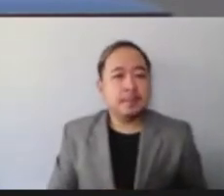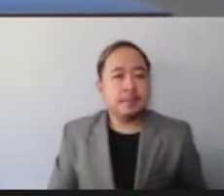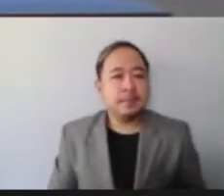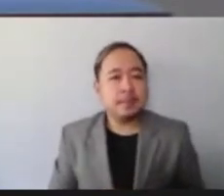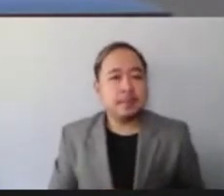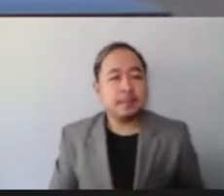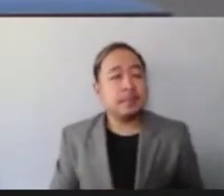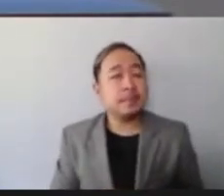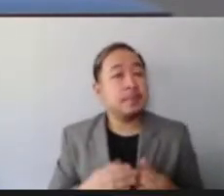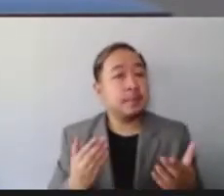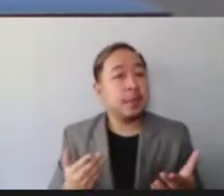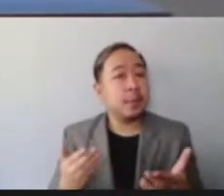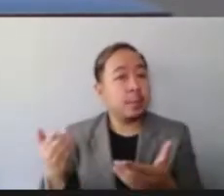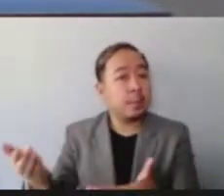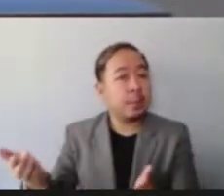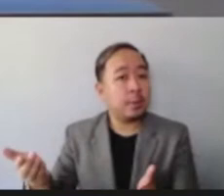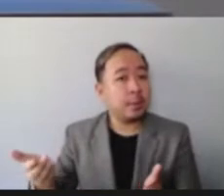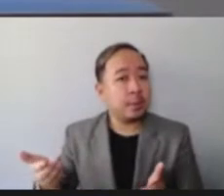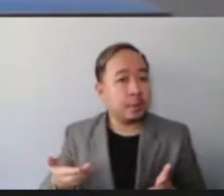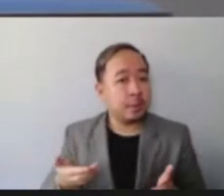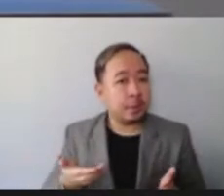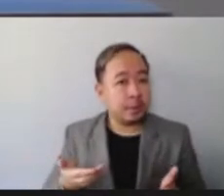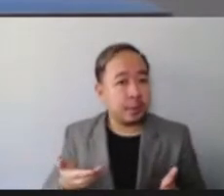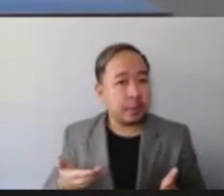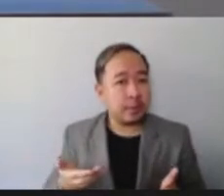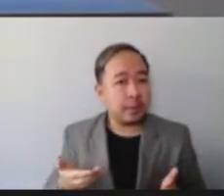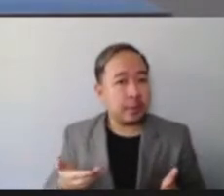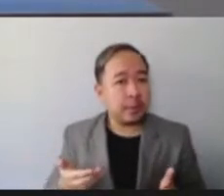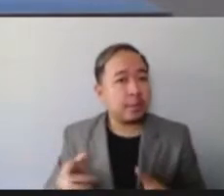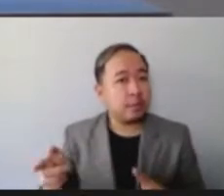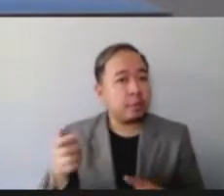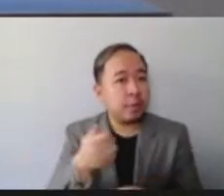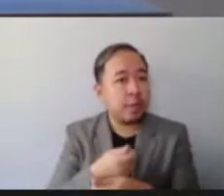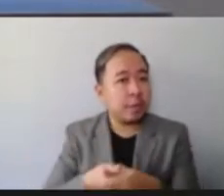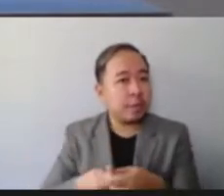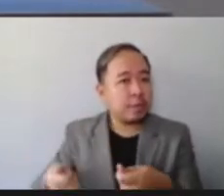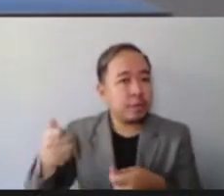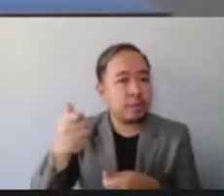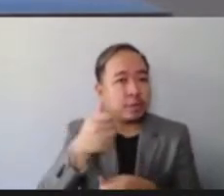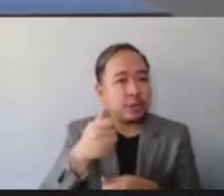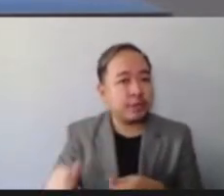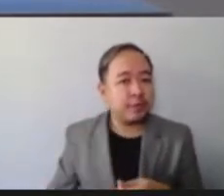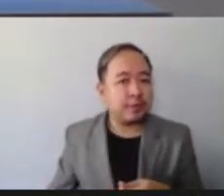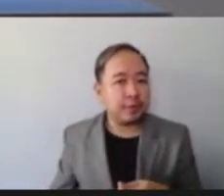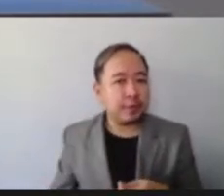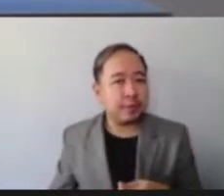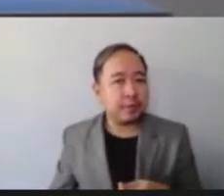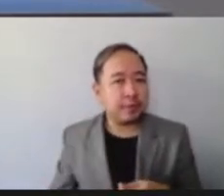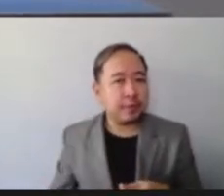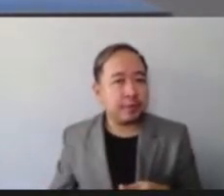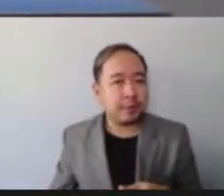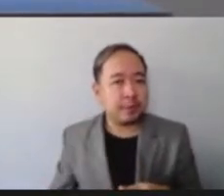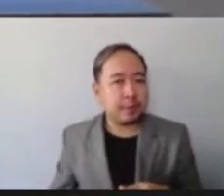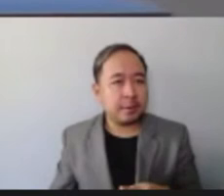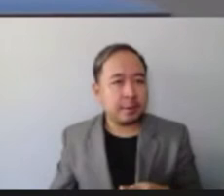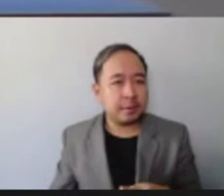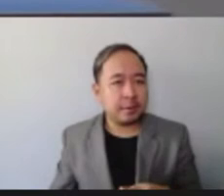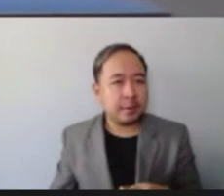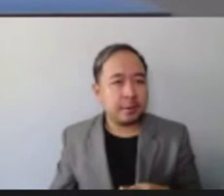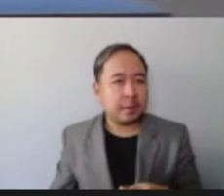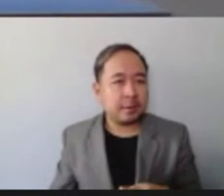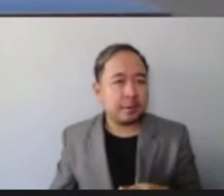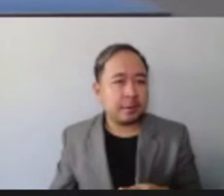may I now invite Ms katinka wenberger Chief of environment and development policy of the policy section of ASCAP